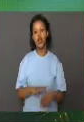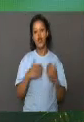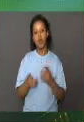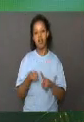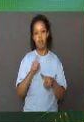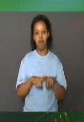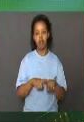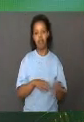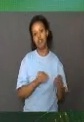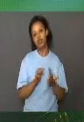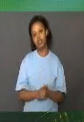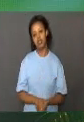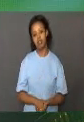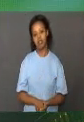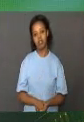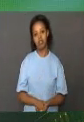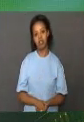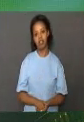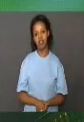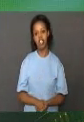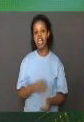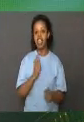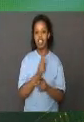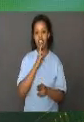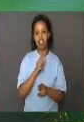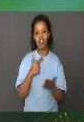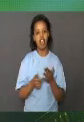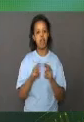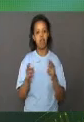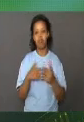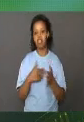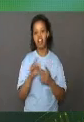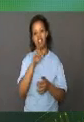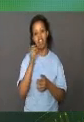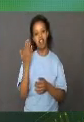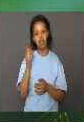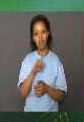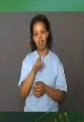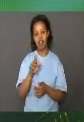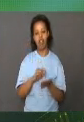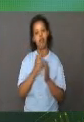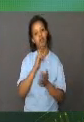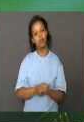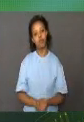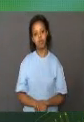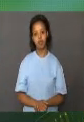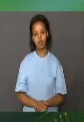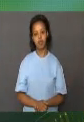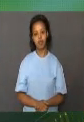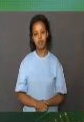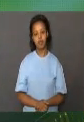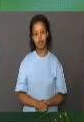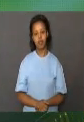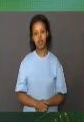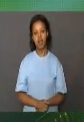Welcome back, students. I am sure this was a simple activity for you. Let